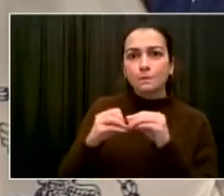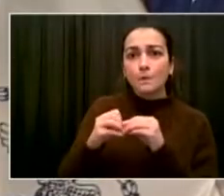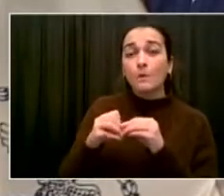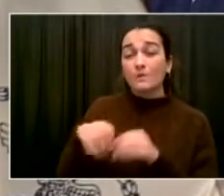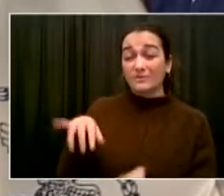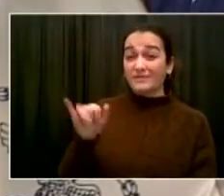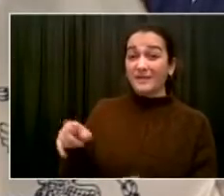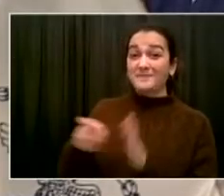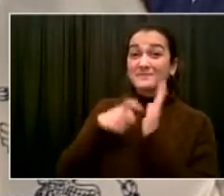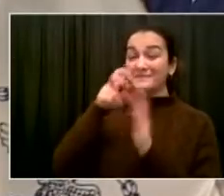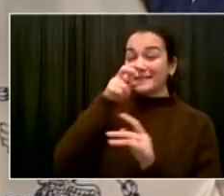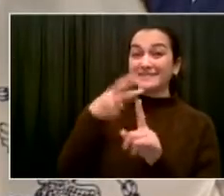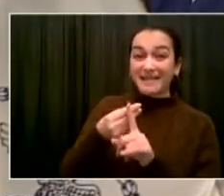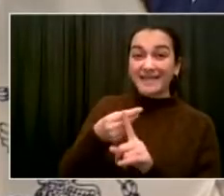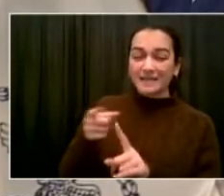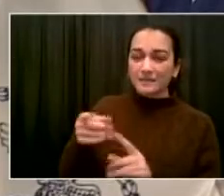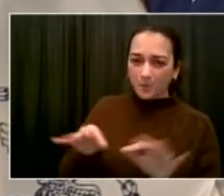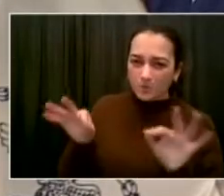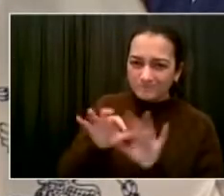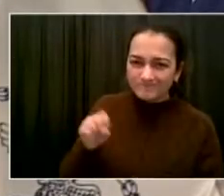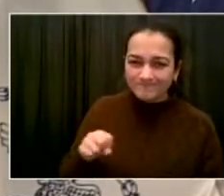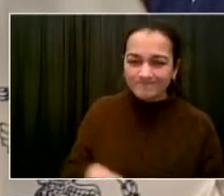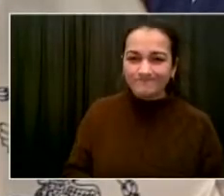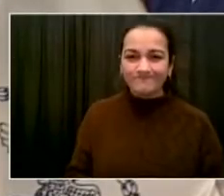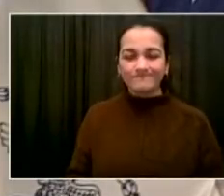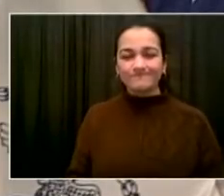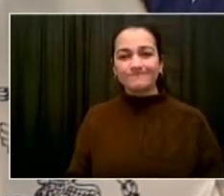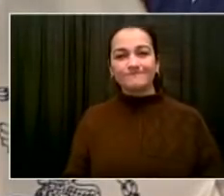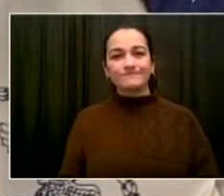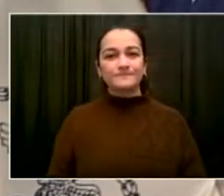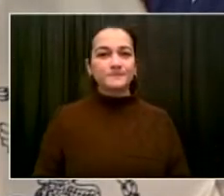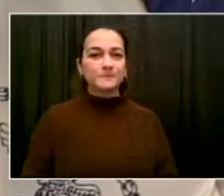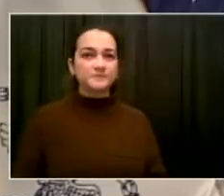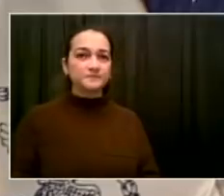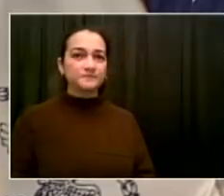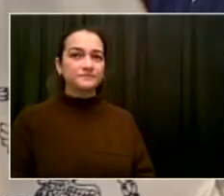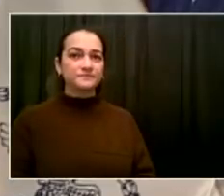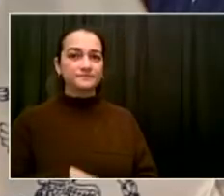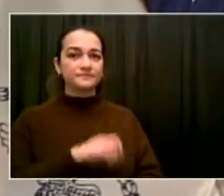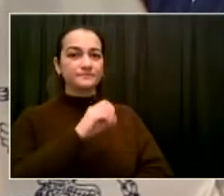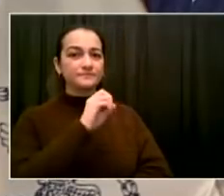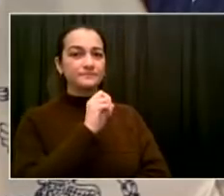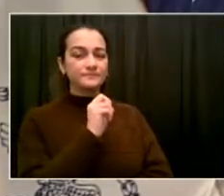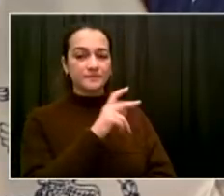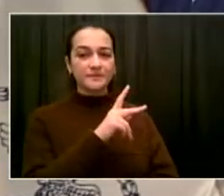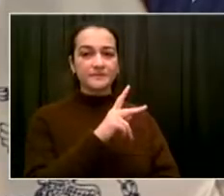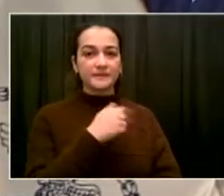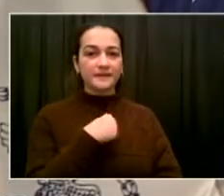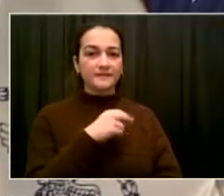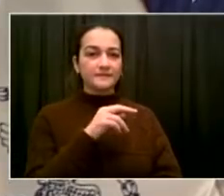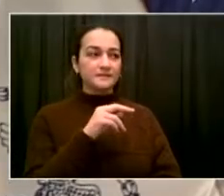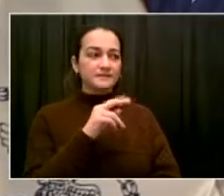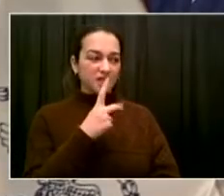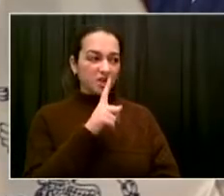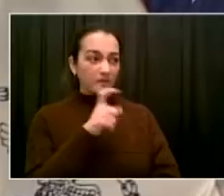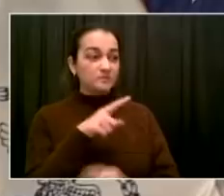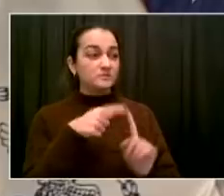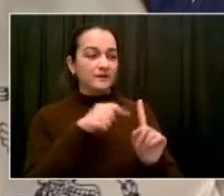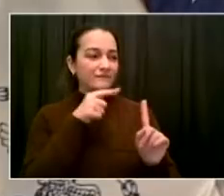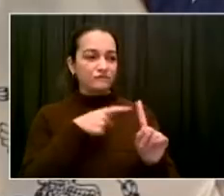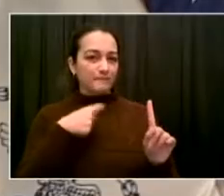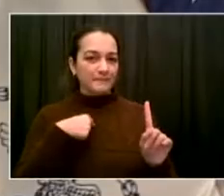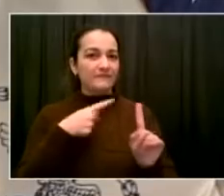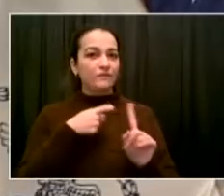Next question is from my colleague, Nolan Hicks. Why did it take the city 3 weeks to bring back more hours